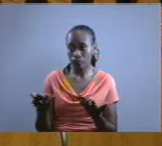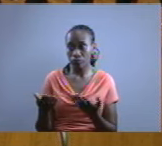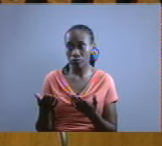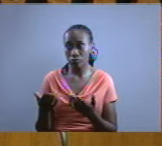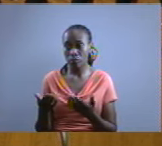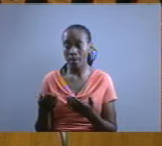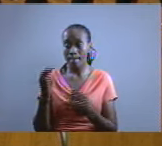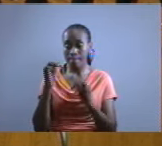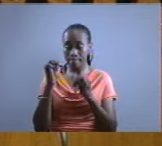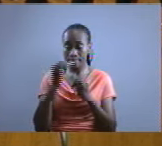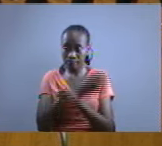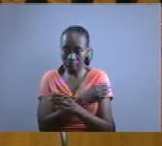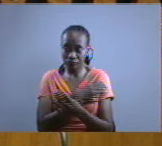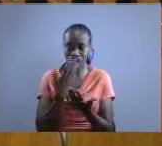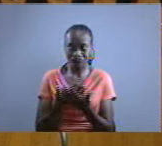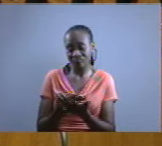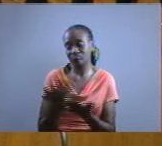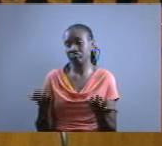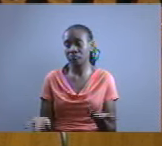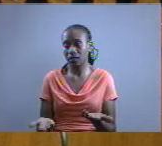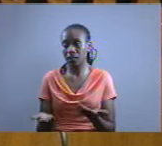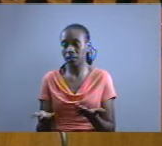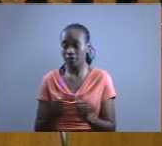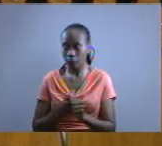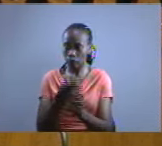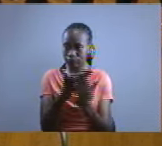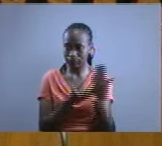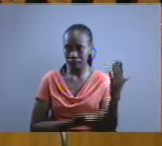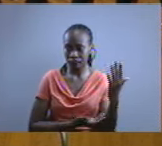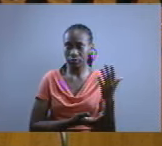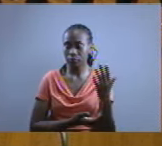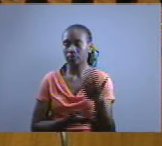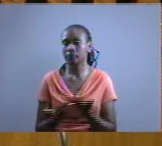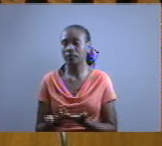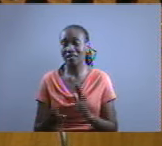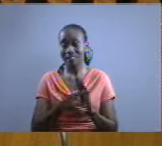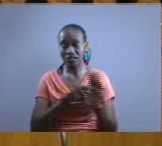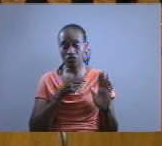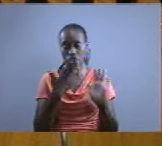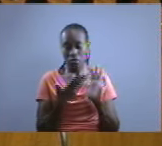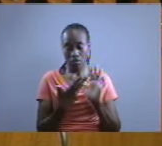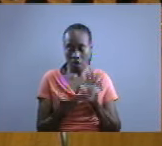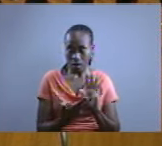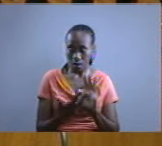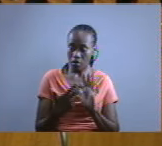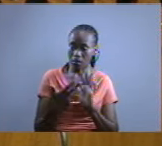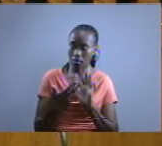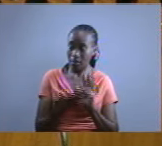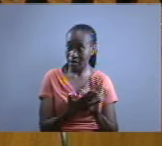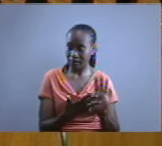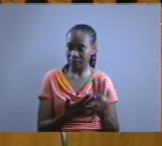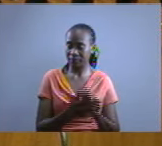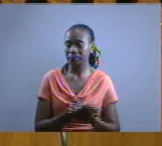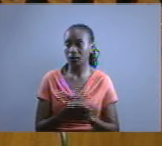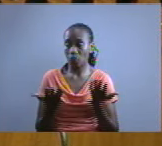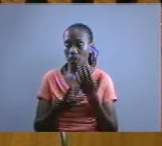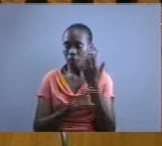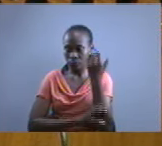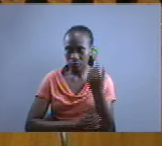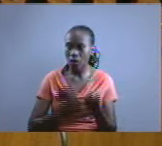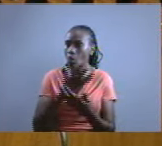pay dispute. In terms of Section 9, subsection 1 of the Constitution, everyone is equal before